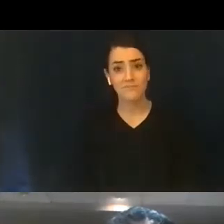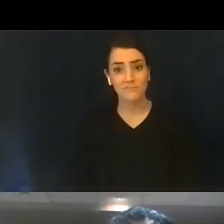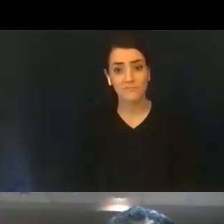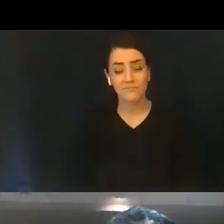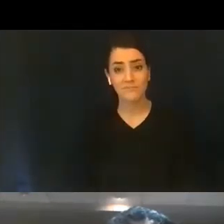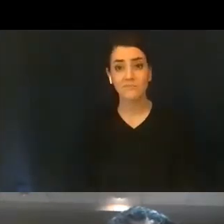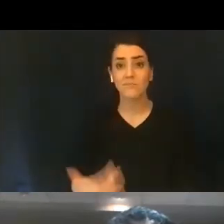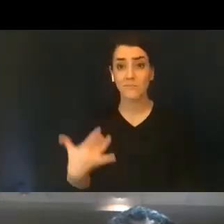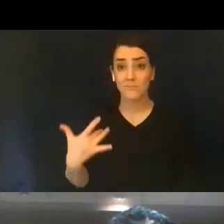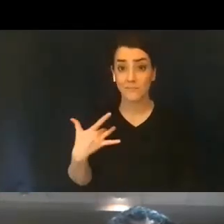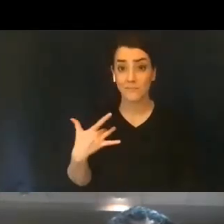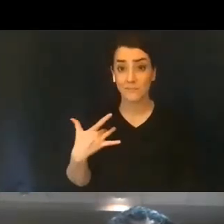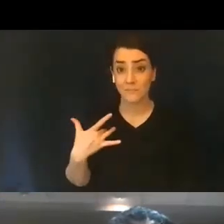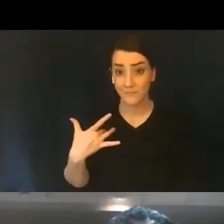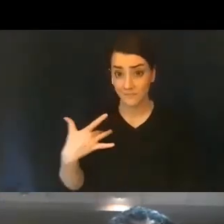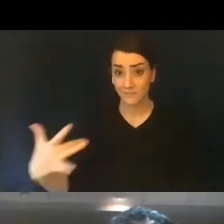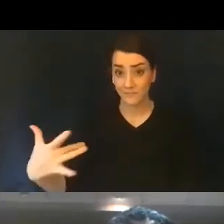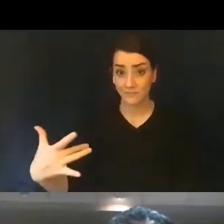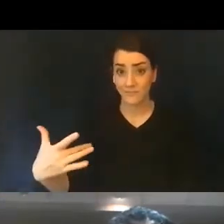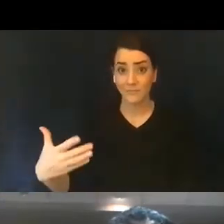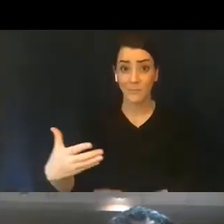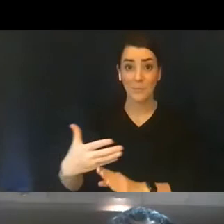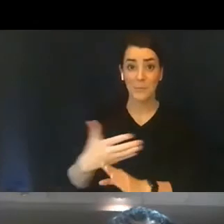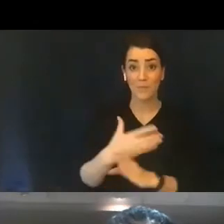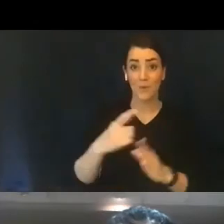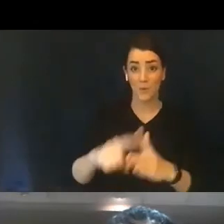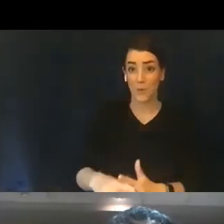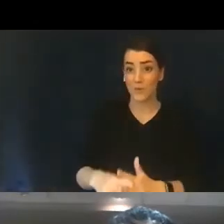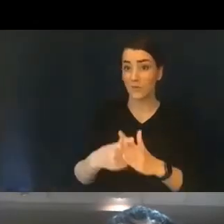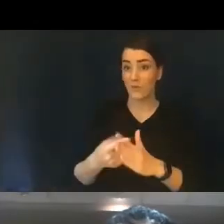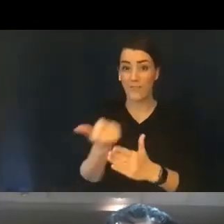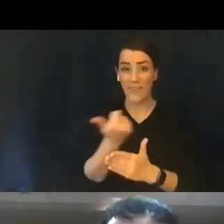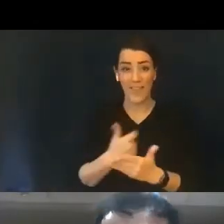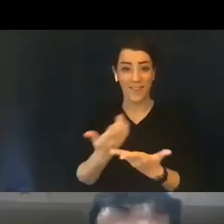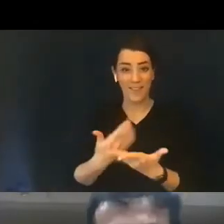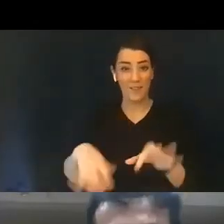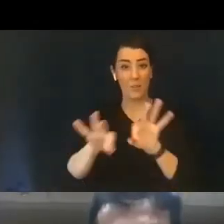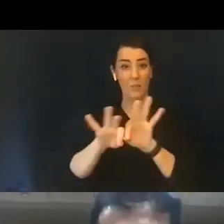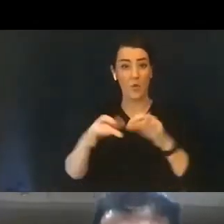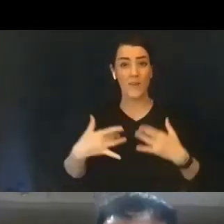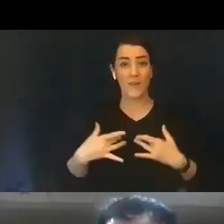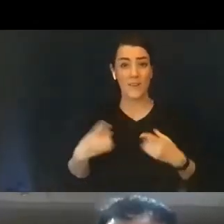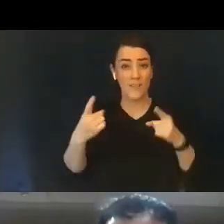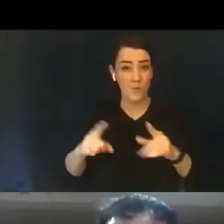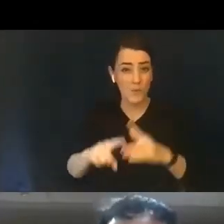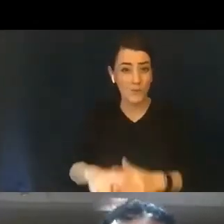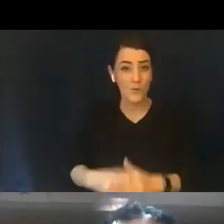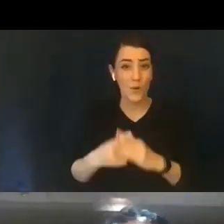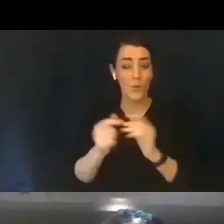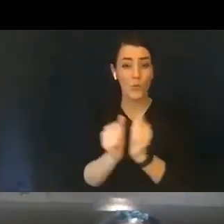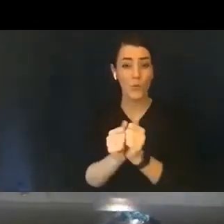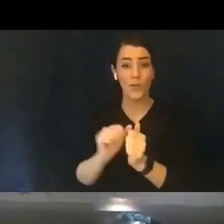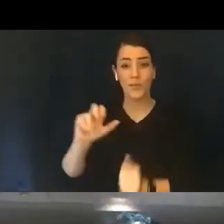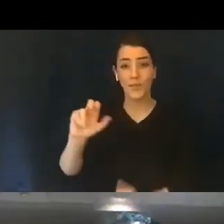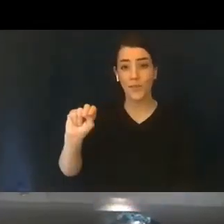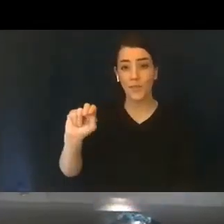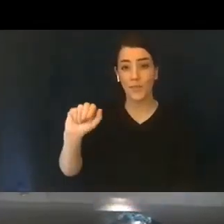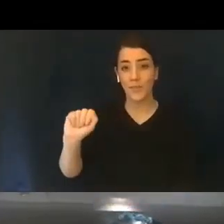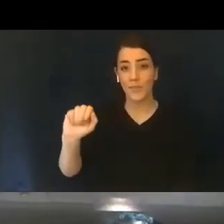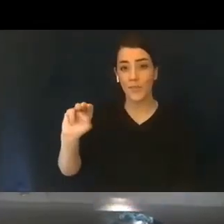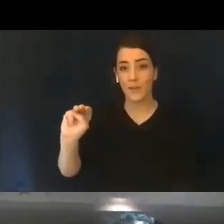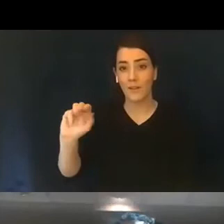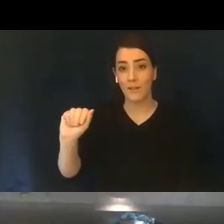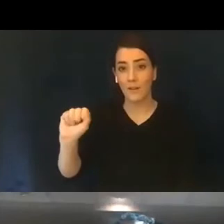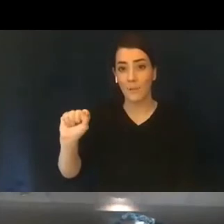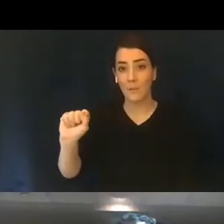commence any important event, we always start with a namaste, right? Namaste. That